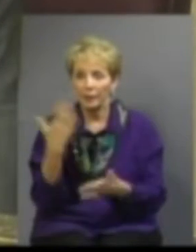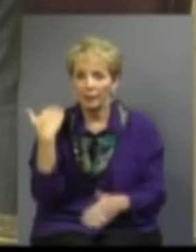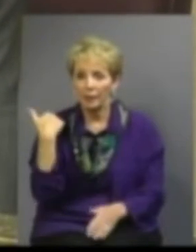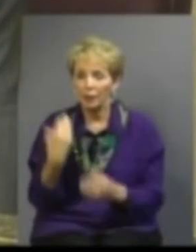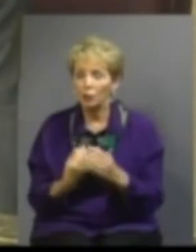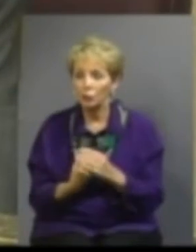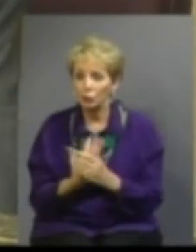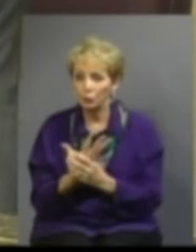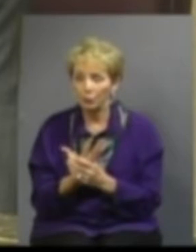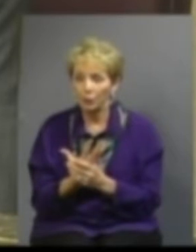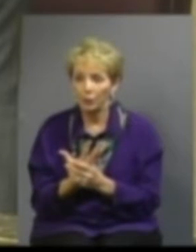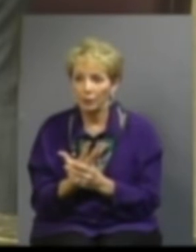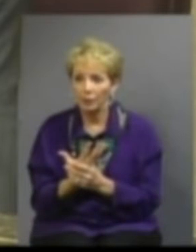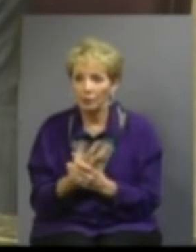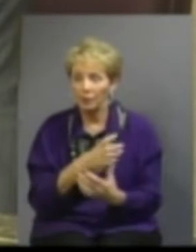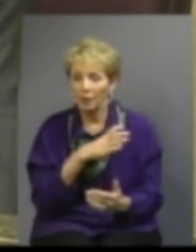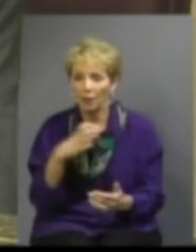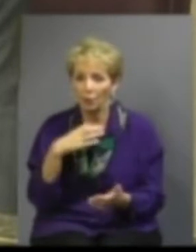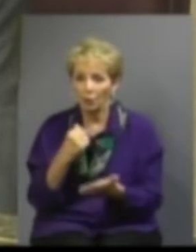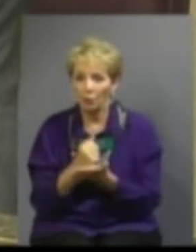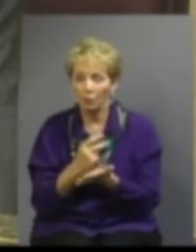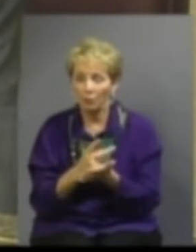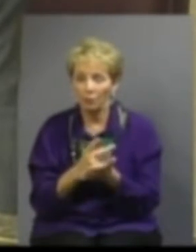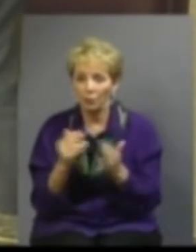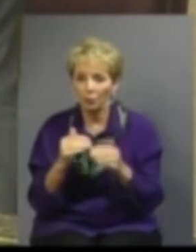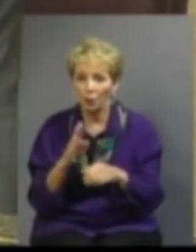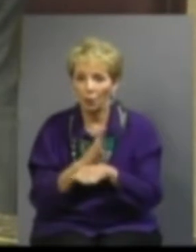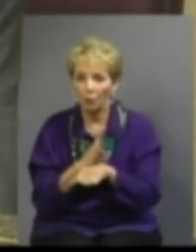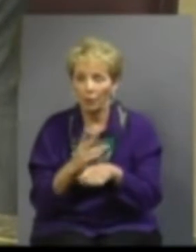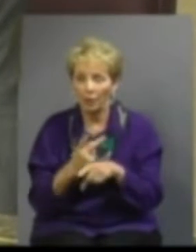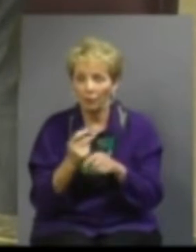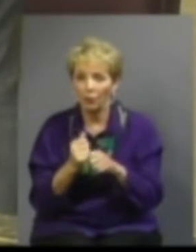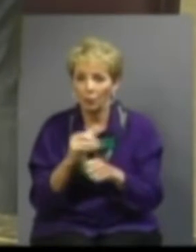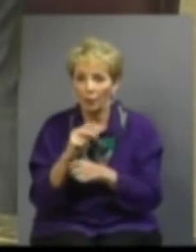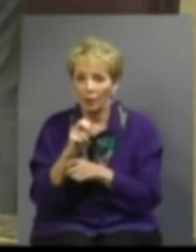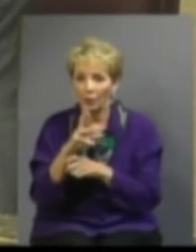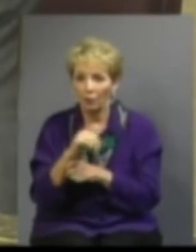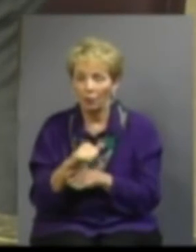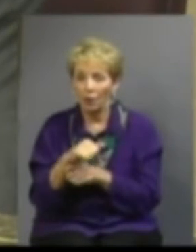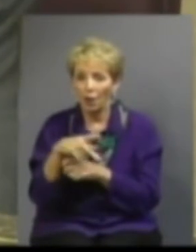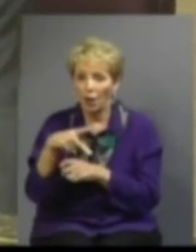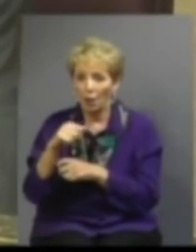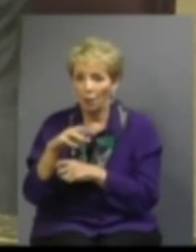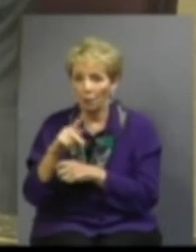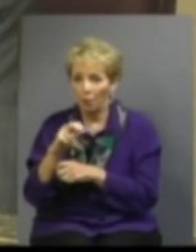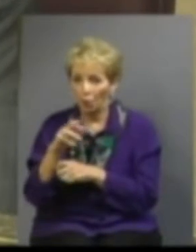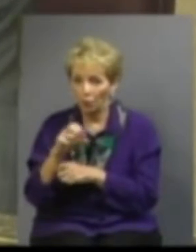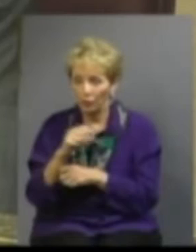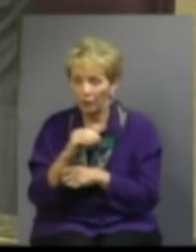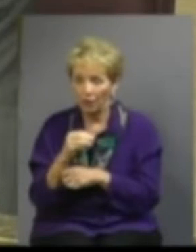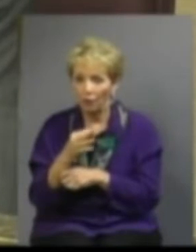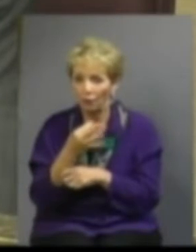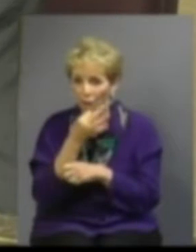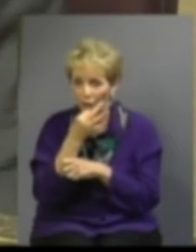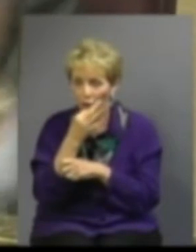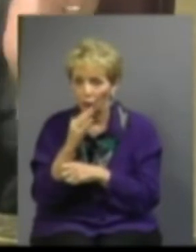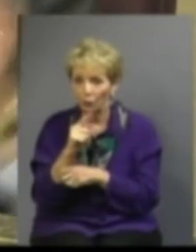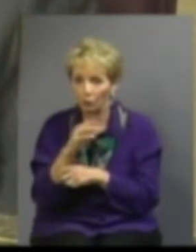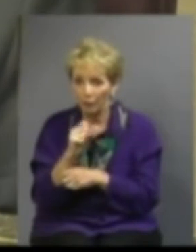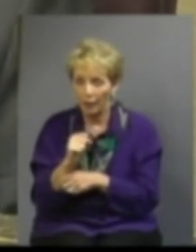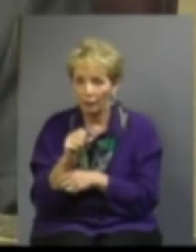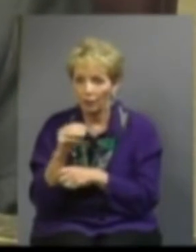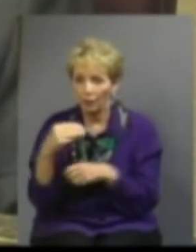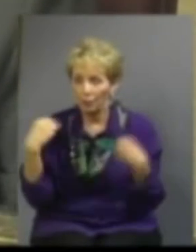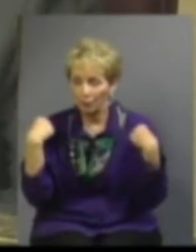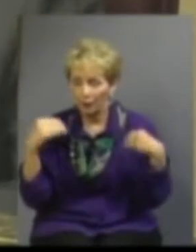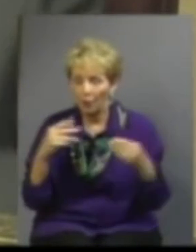spring, council approved a small business loan agreement with Avery Avenue Partners and Food Matters Market, which of course,